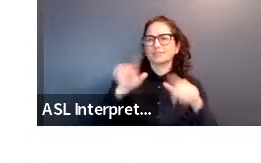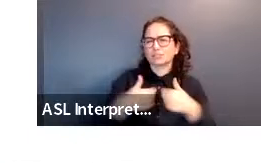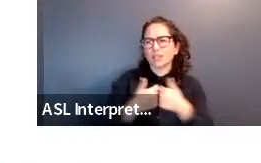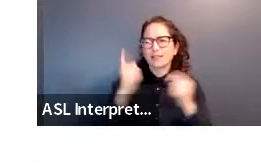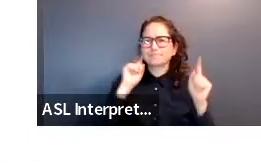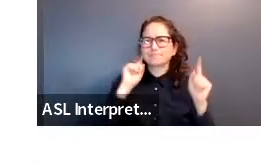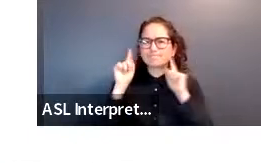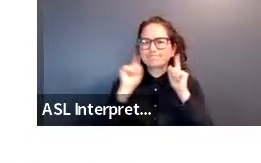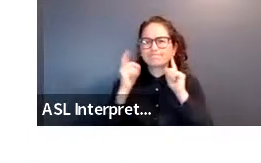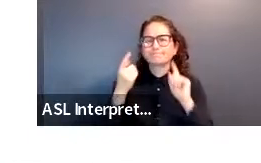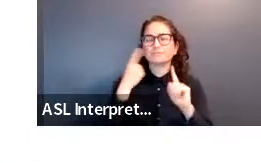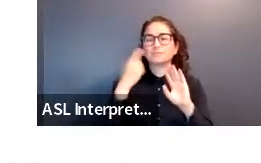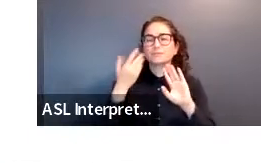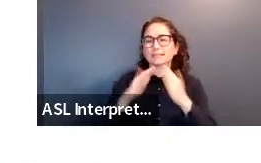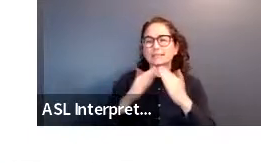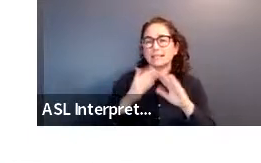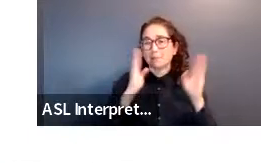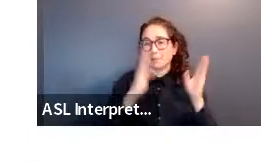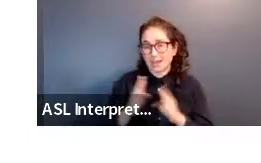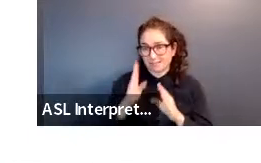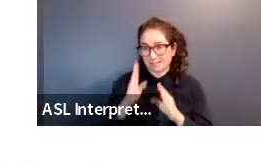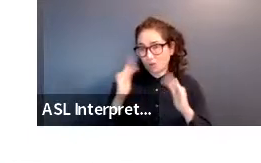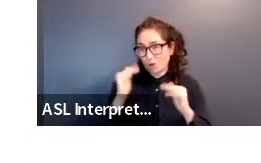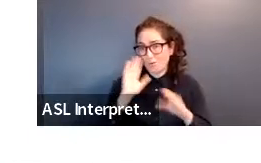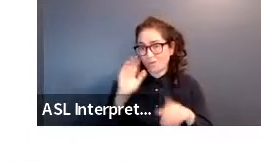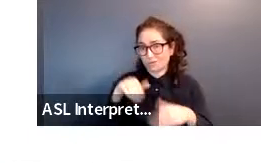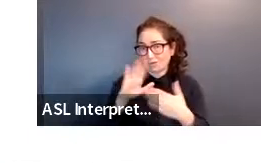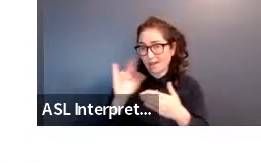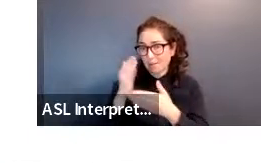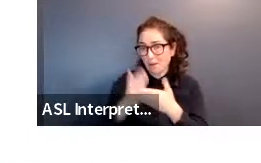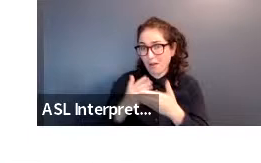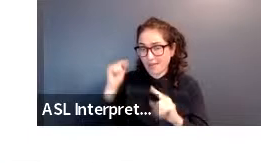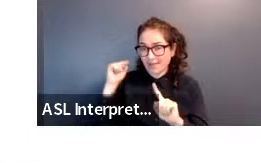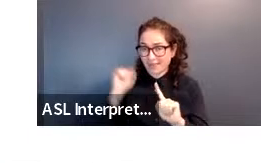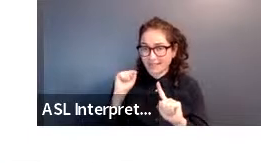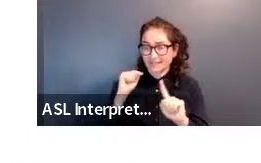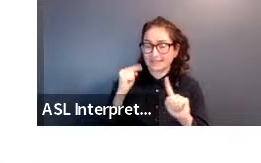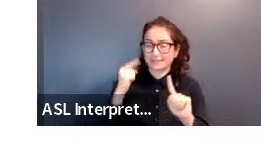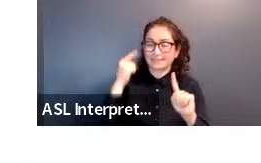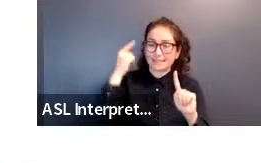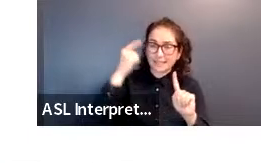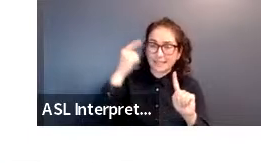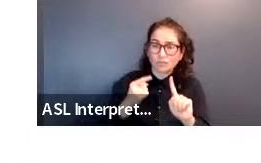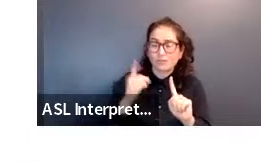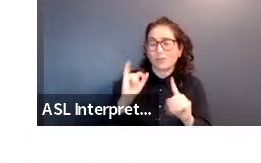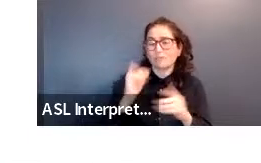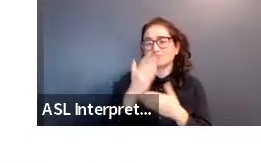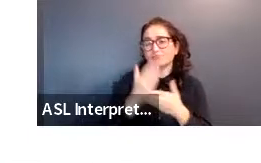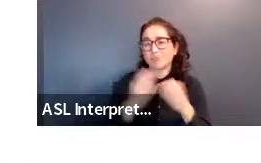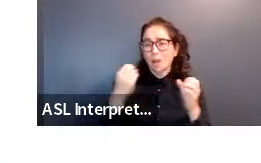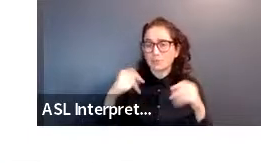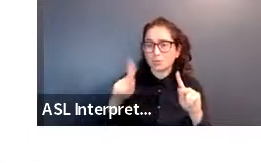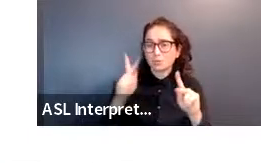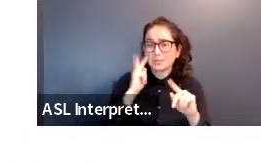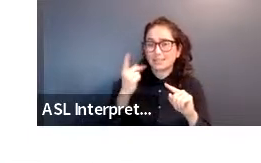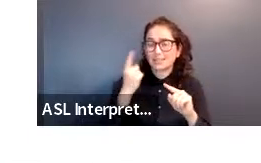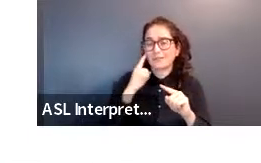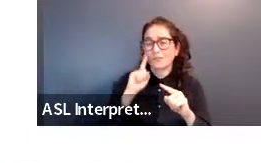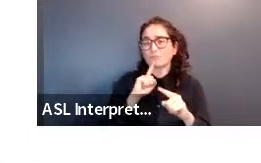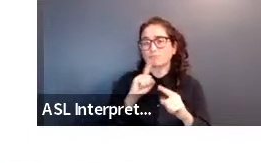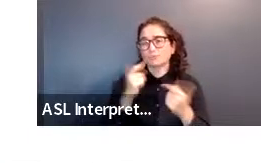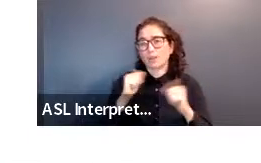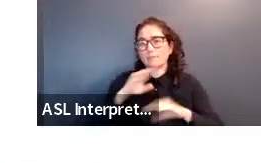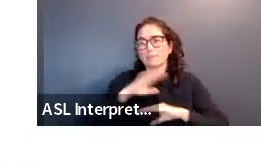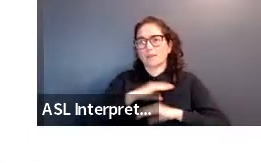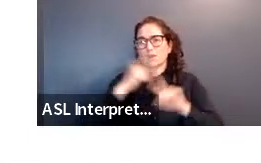heard at city planning that we're hoping to address as part of this initiative, and in some of the opportunities that we see in meeting these goals.